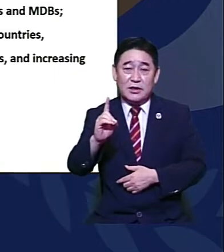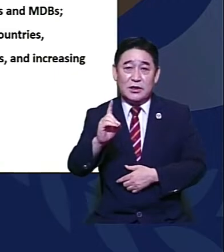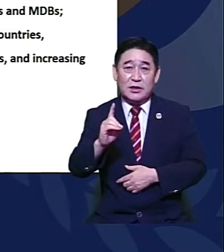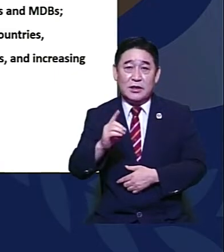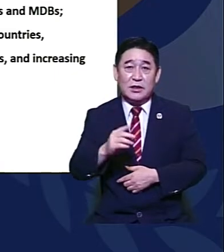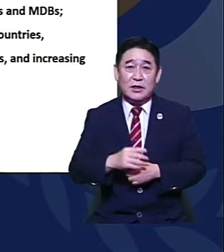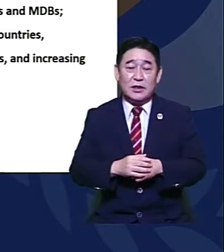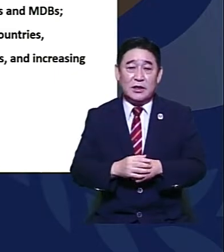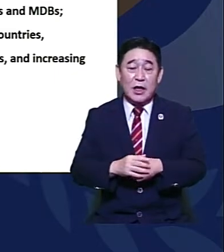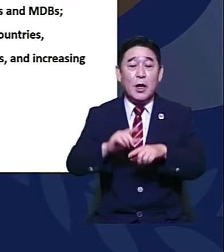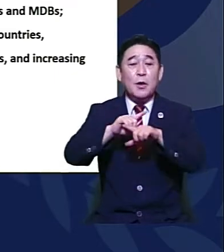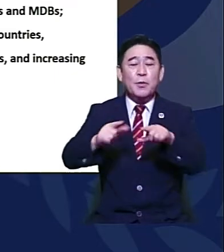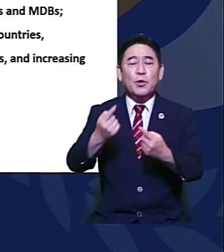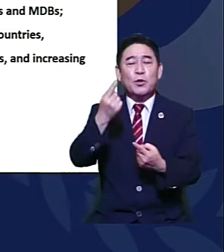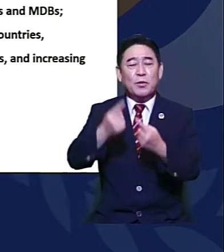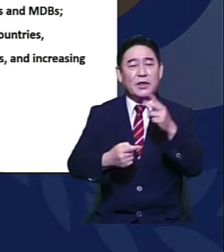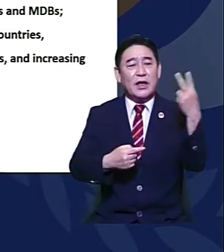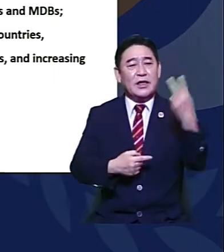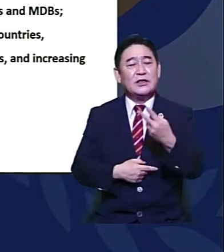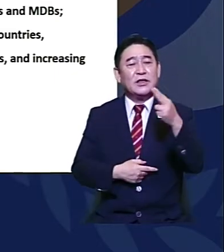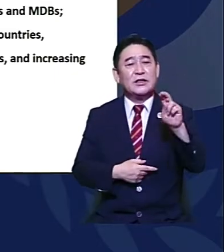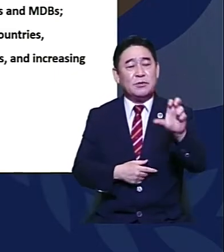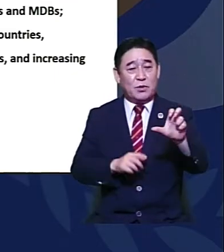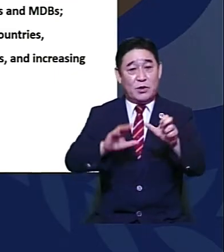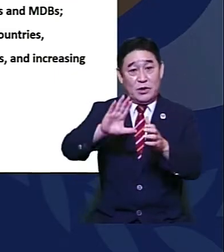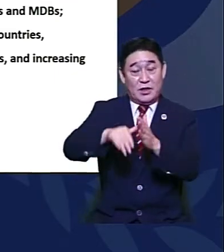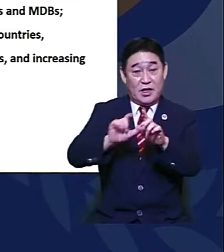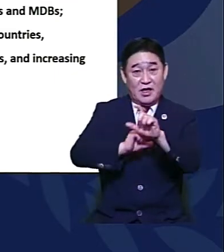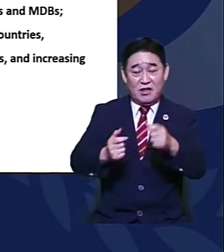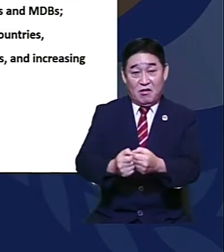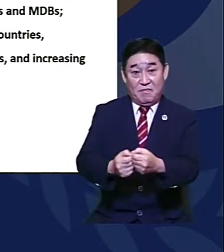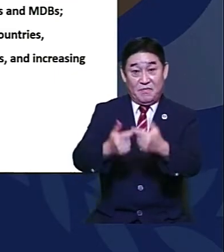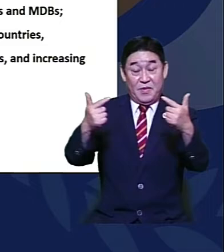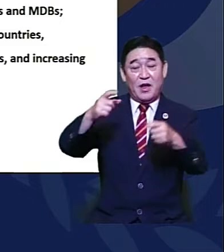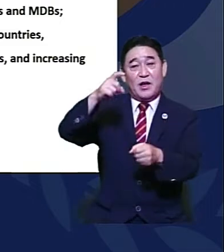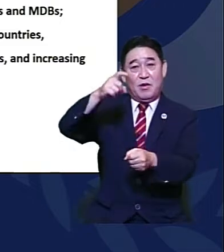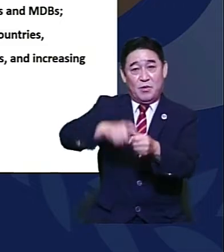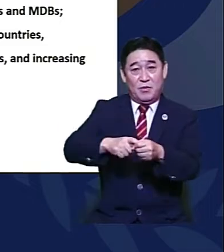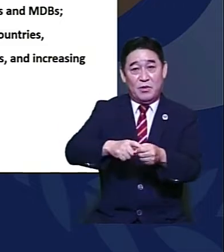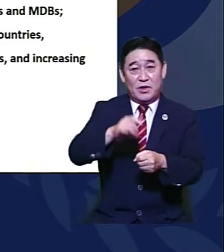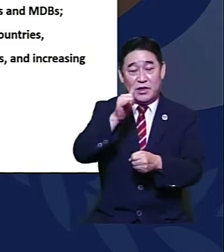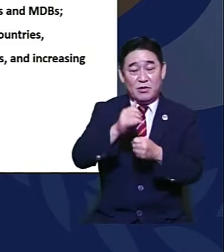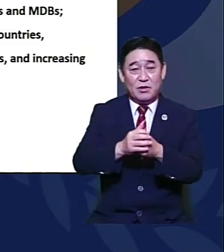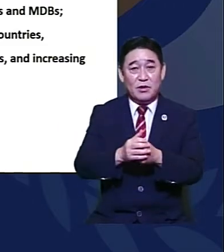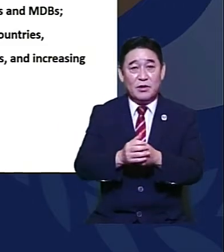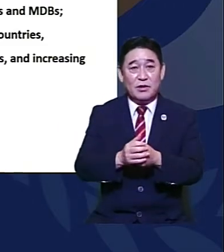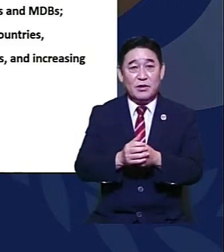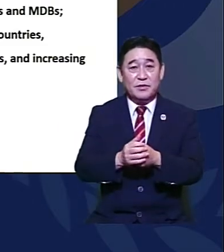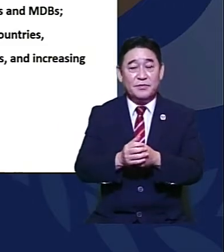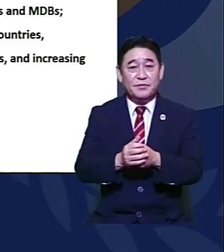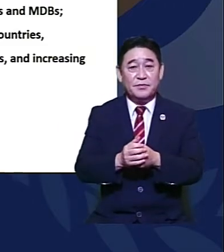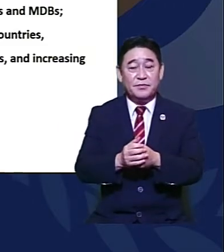2025, supporting the establishment of a Green New Deal ecosystem fit for partner